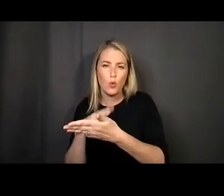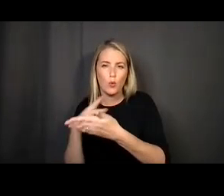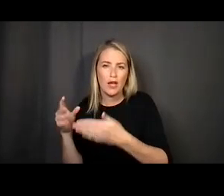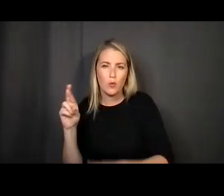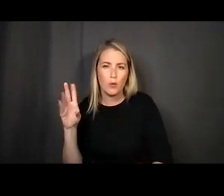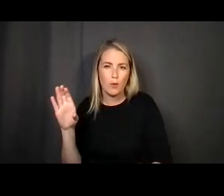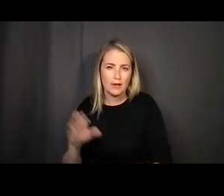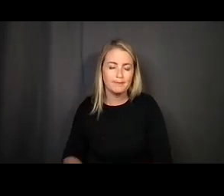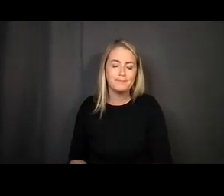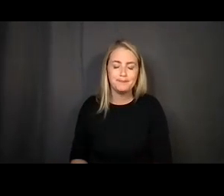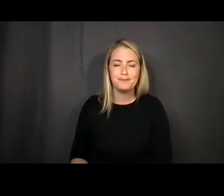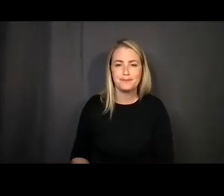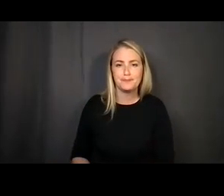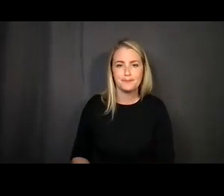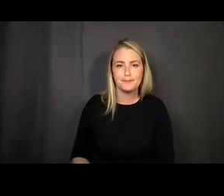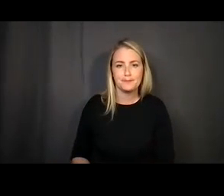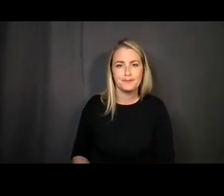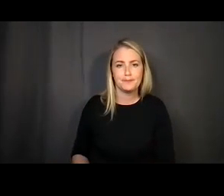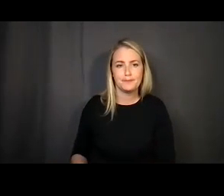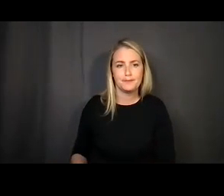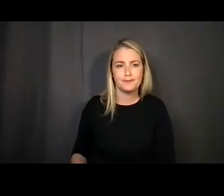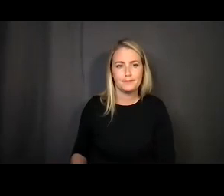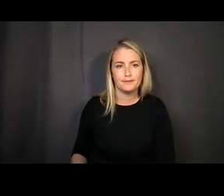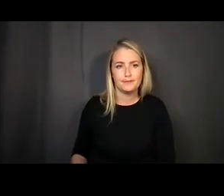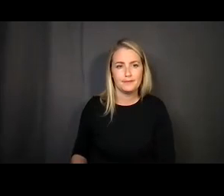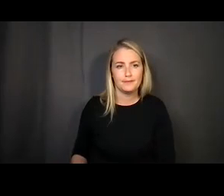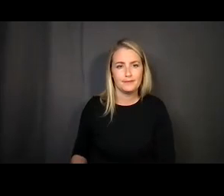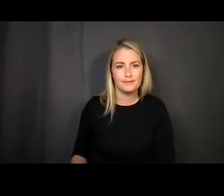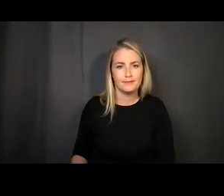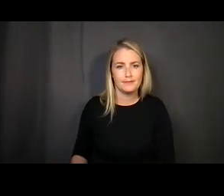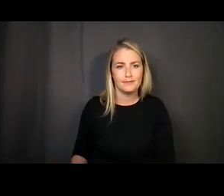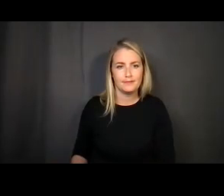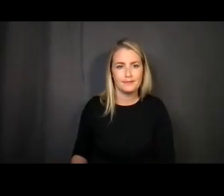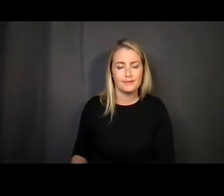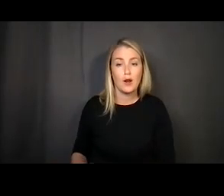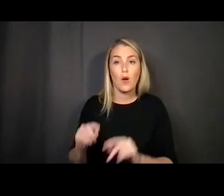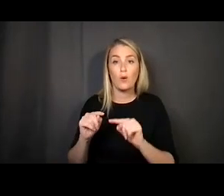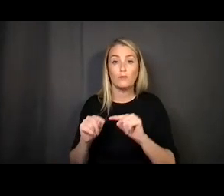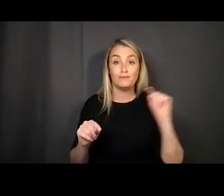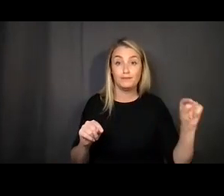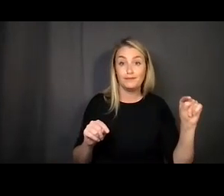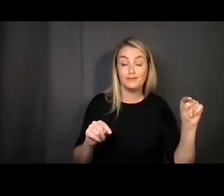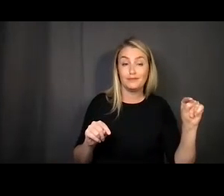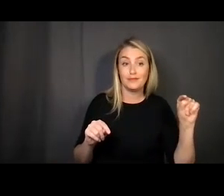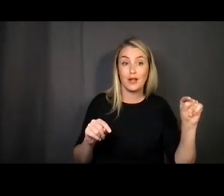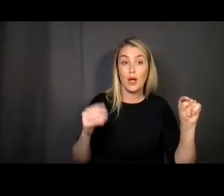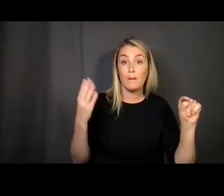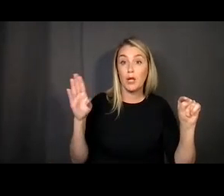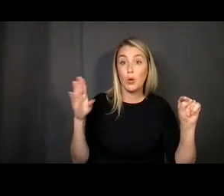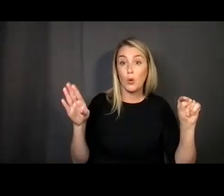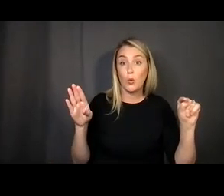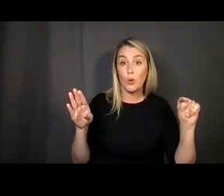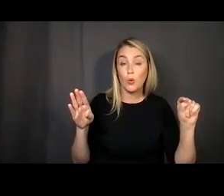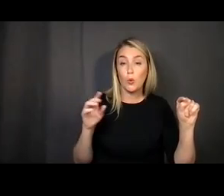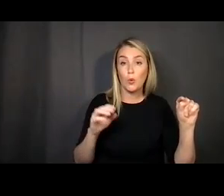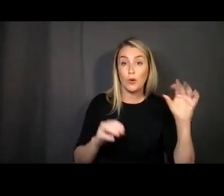rubric. la flecha And then número 4 es donde back to pueden ver number esta 1, I kind of rúbrica. missed it. That blue dot indicates that something is newly graded. So if you